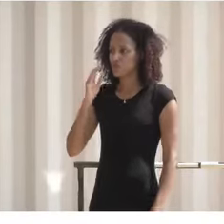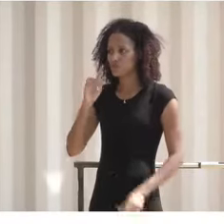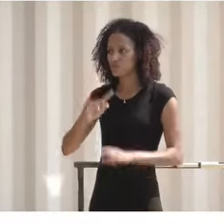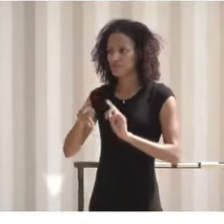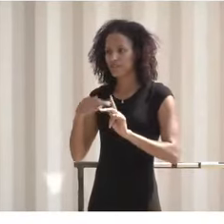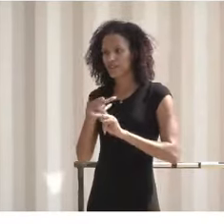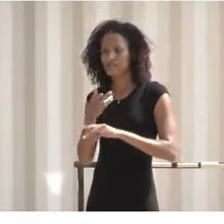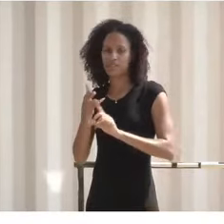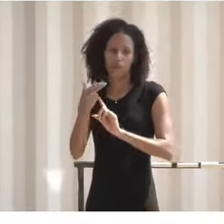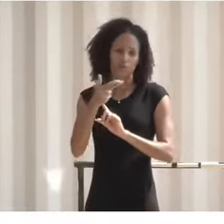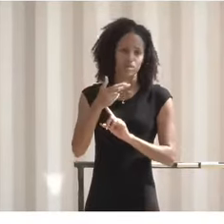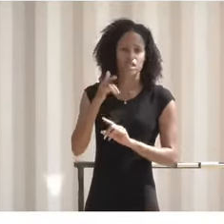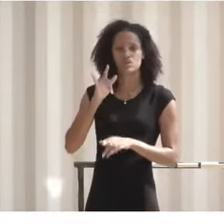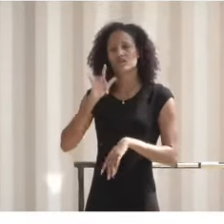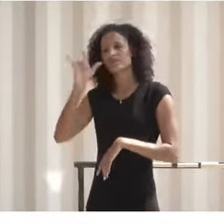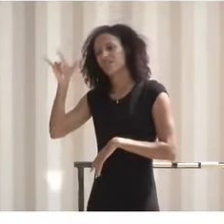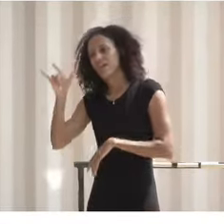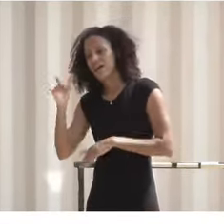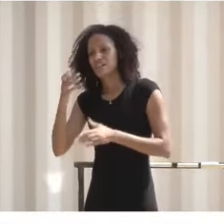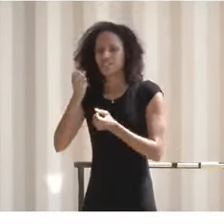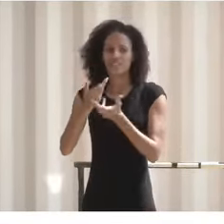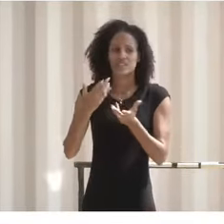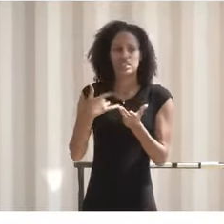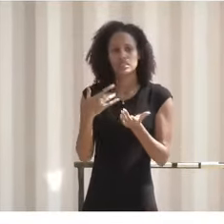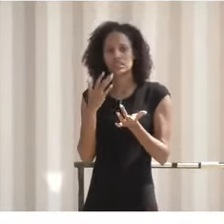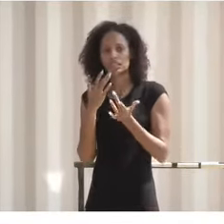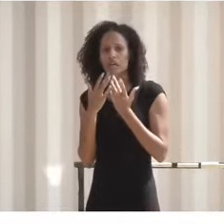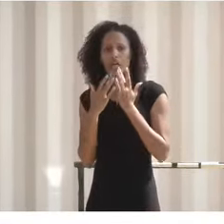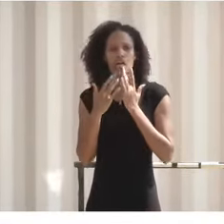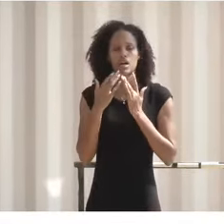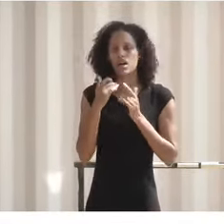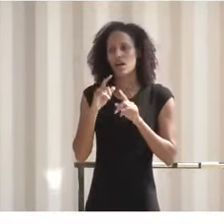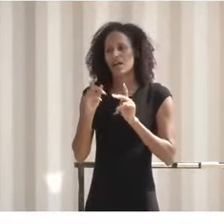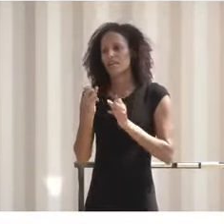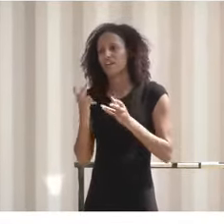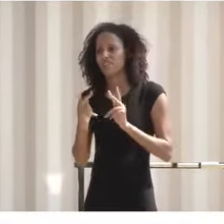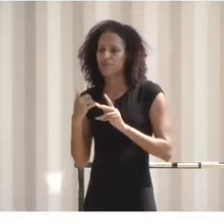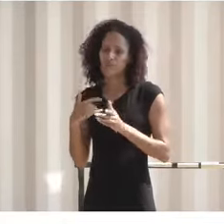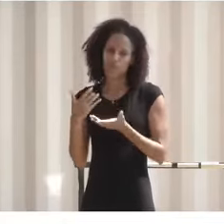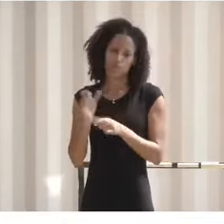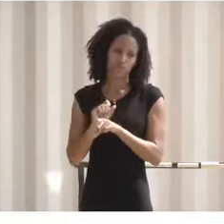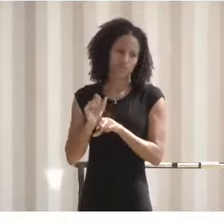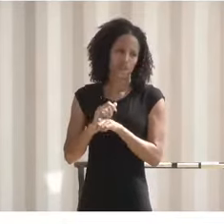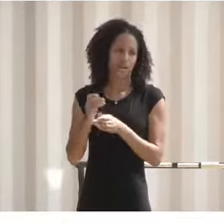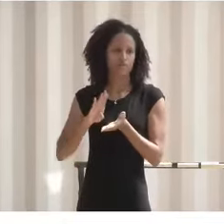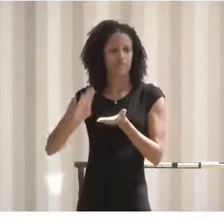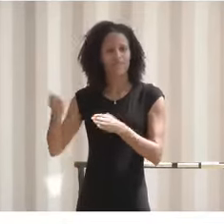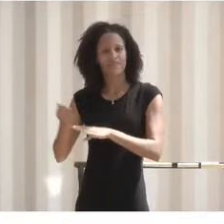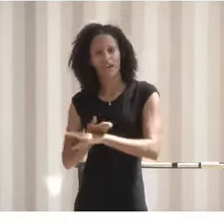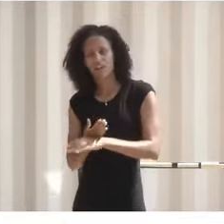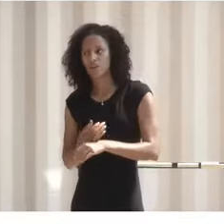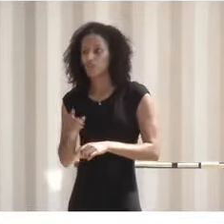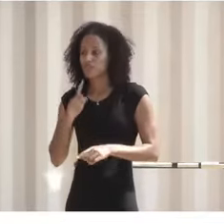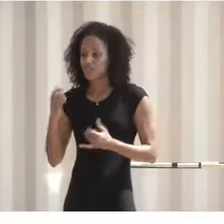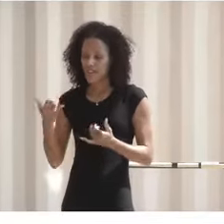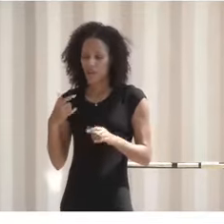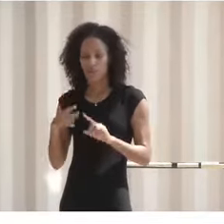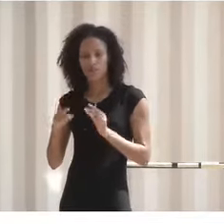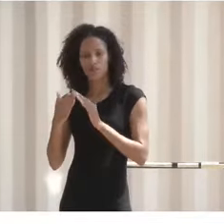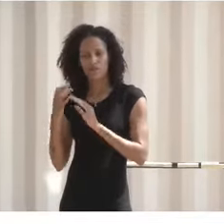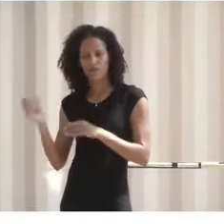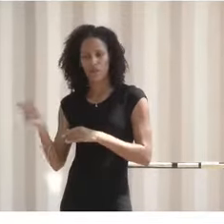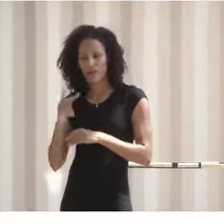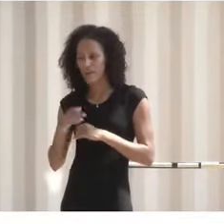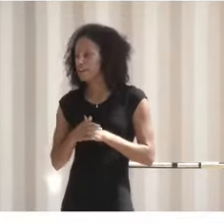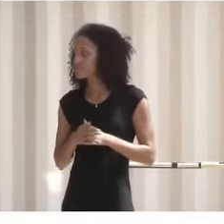got closed down, flights stopped, people got laid off, their source of income got affected. they move back into their communities, and